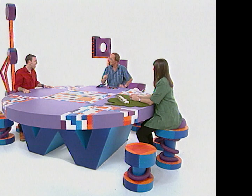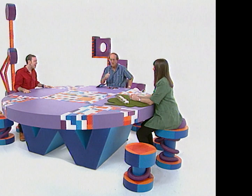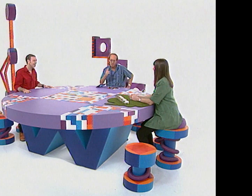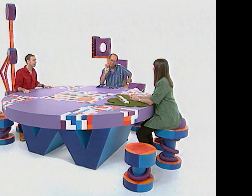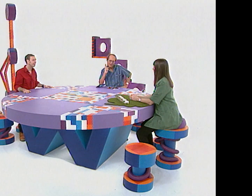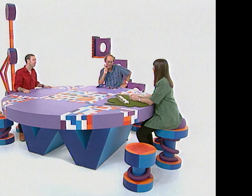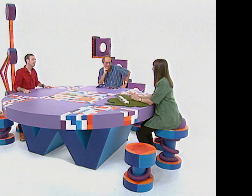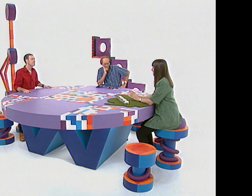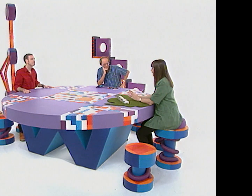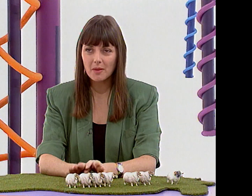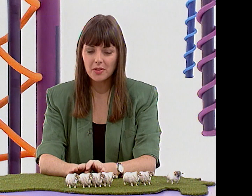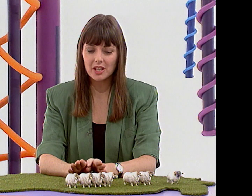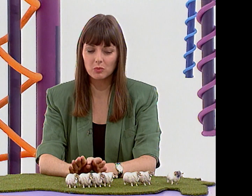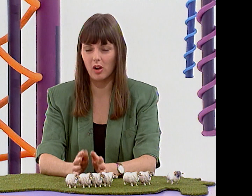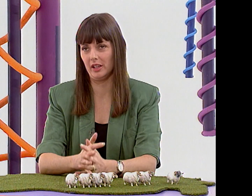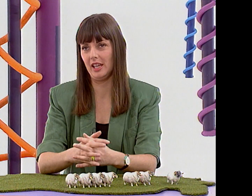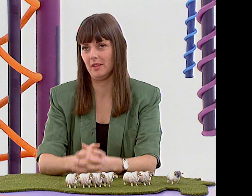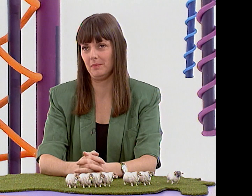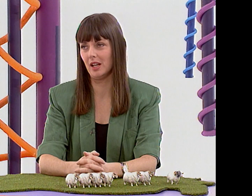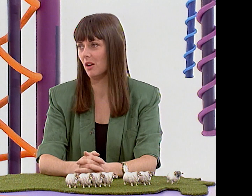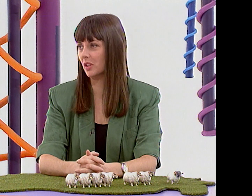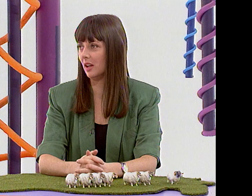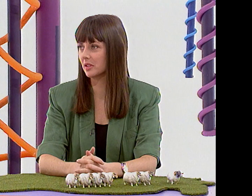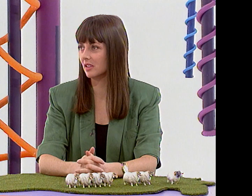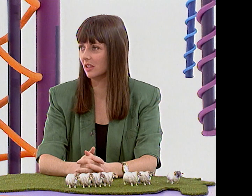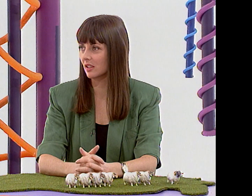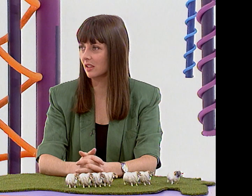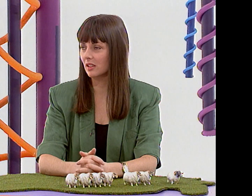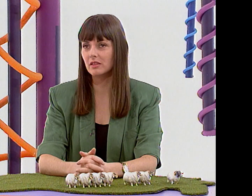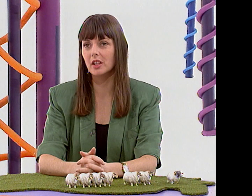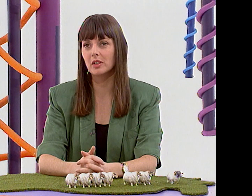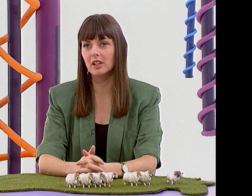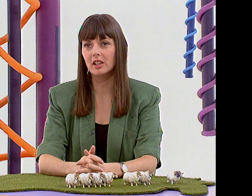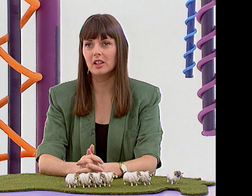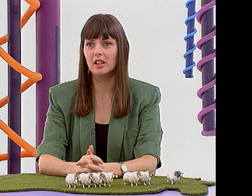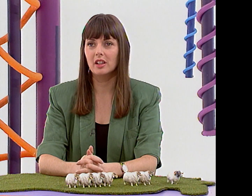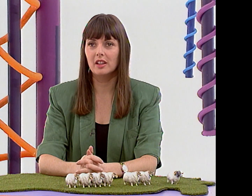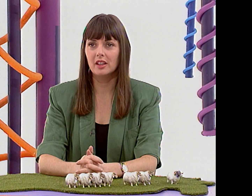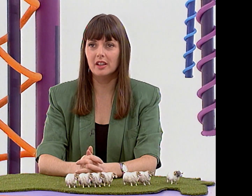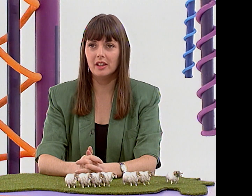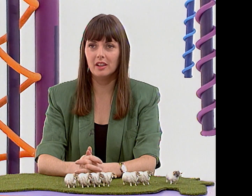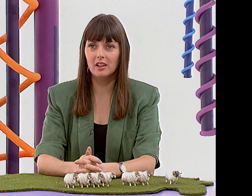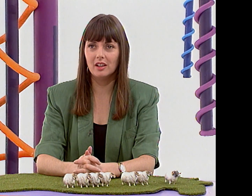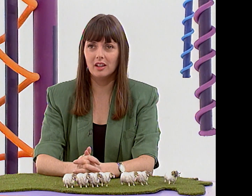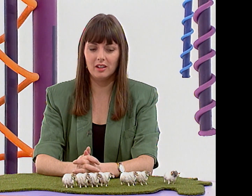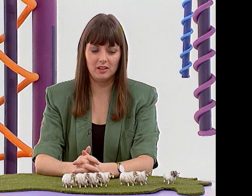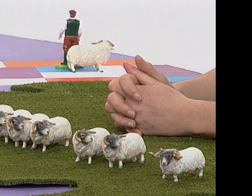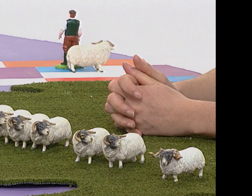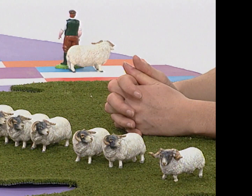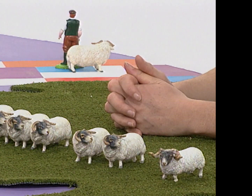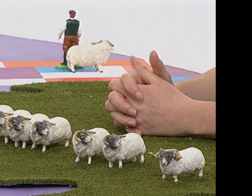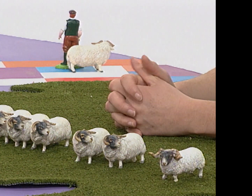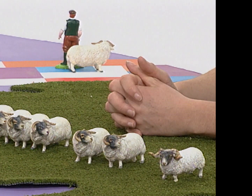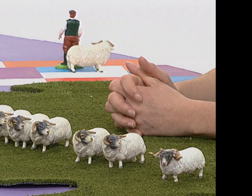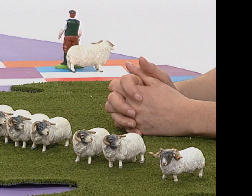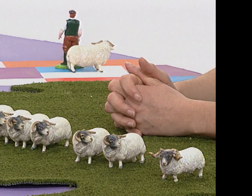fair. It's not fair. There is something wrong here. I can't work out what it is. Well, hang on. Four, two, and